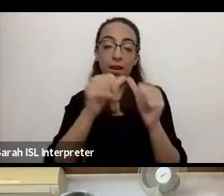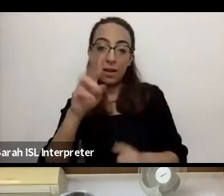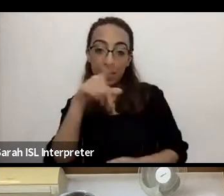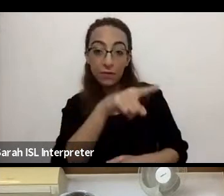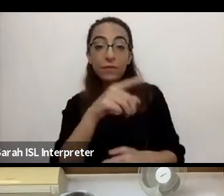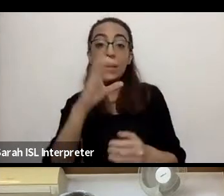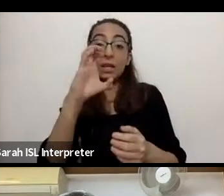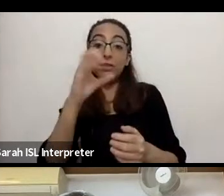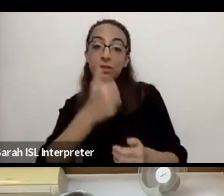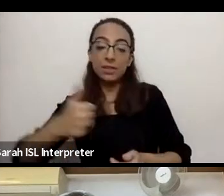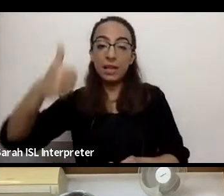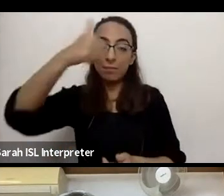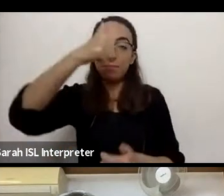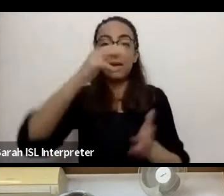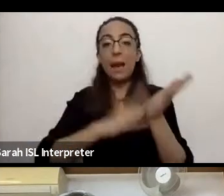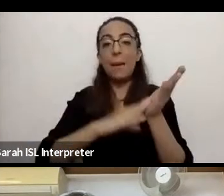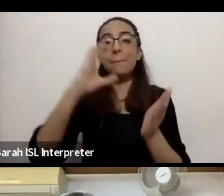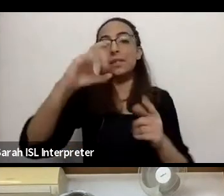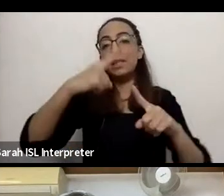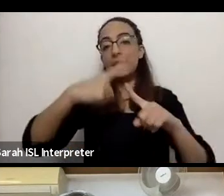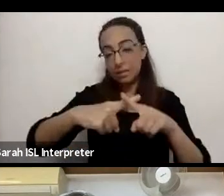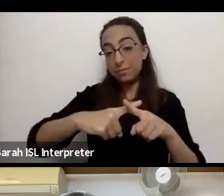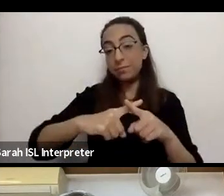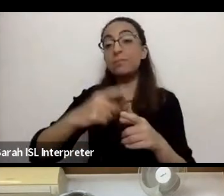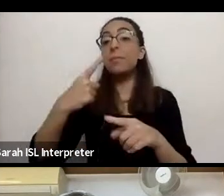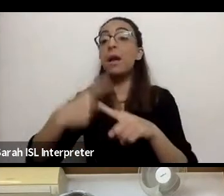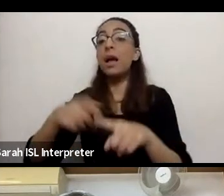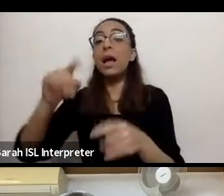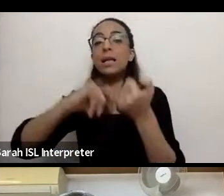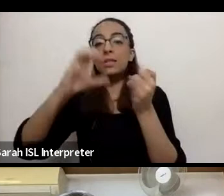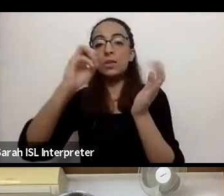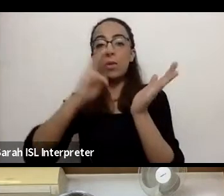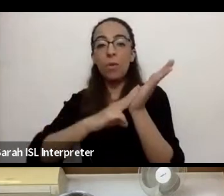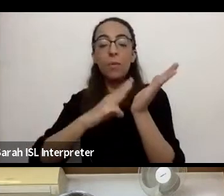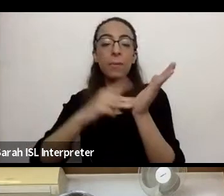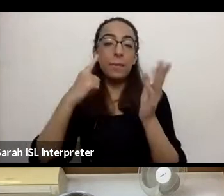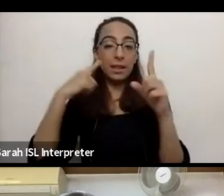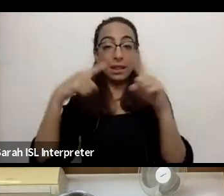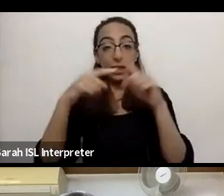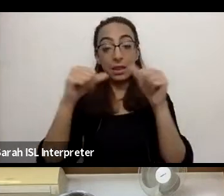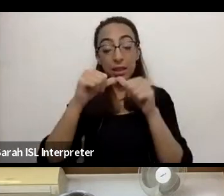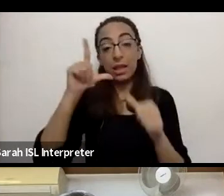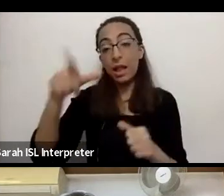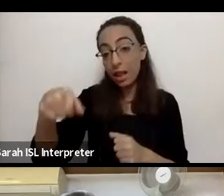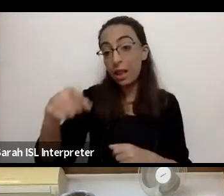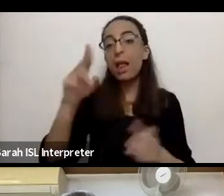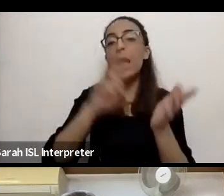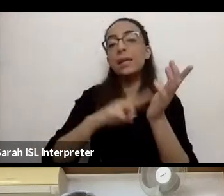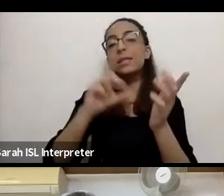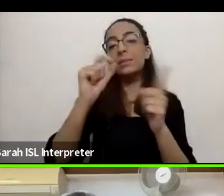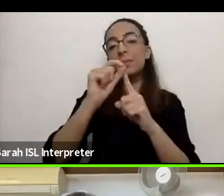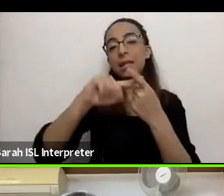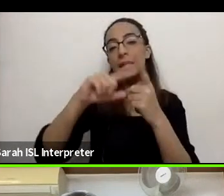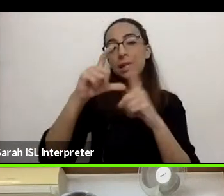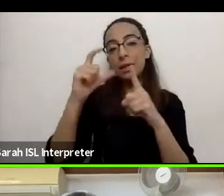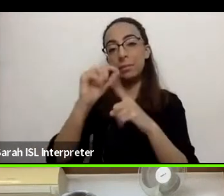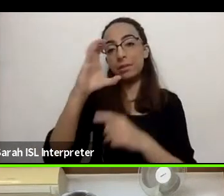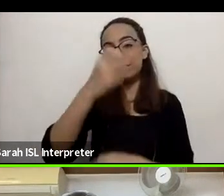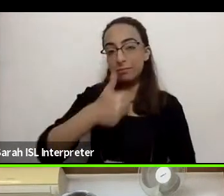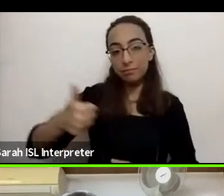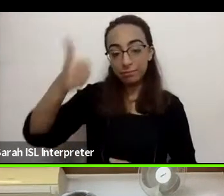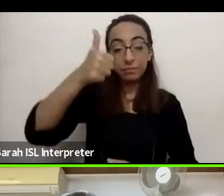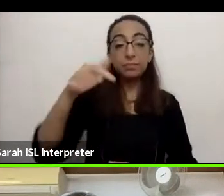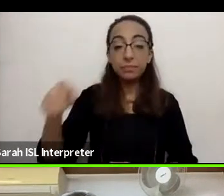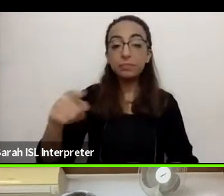course, Mr. Som Mittal, Chairman, NCPEDP, Ms. Ira Singhal, if she's joined us, and